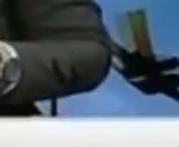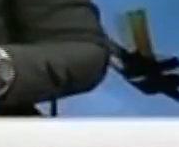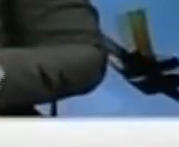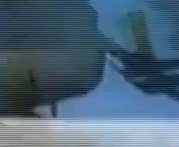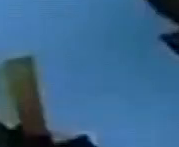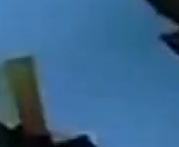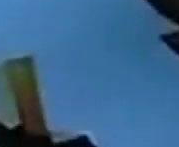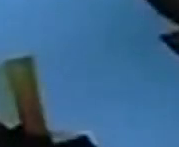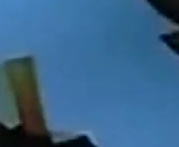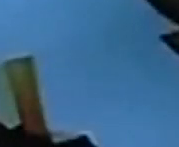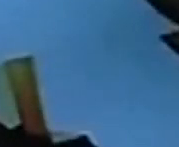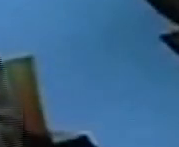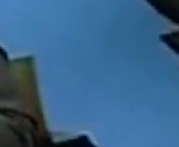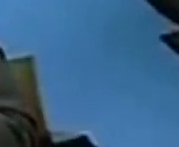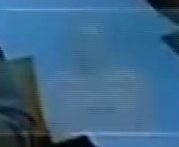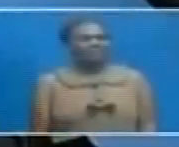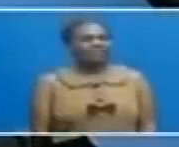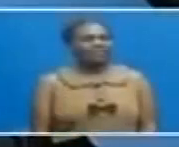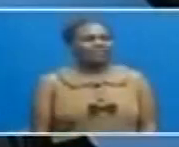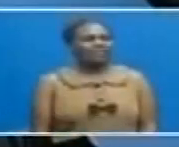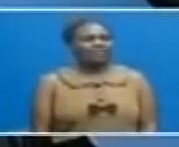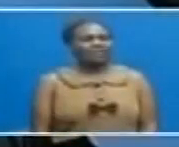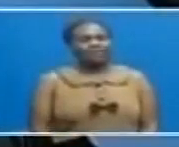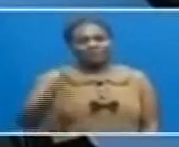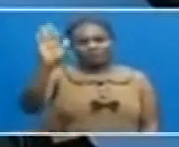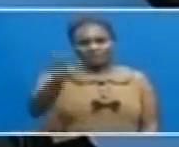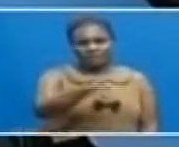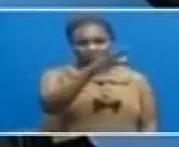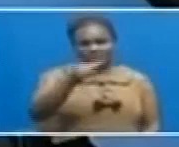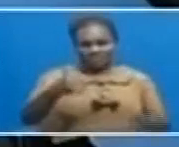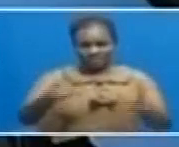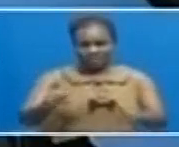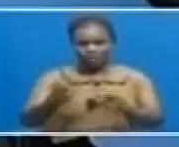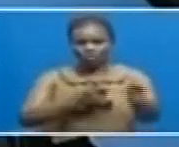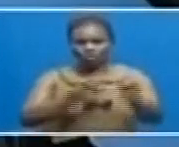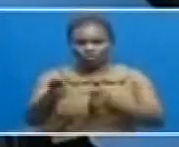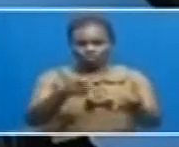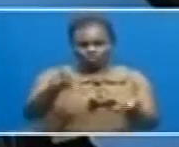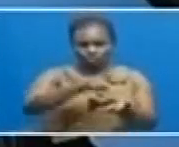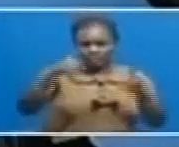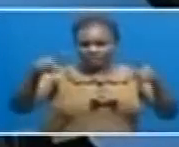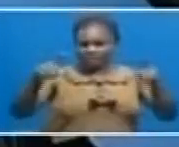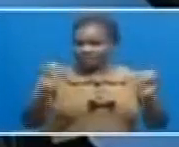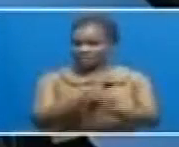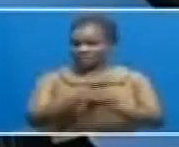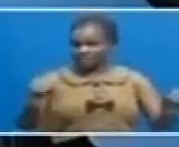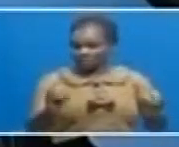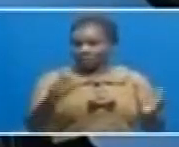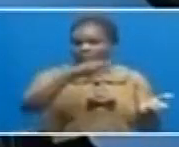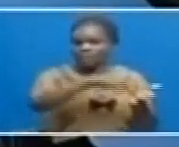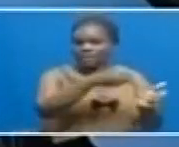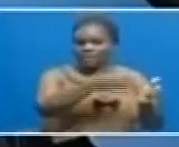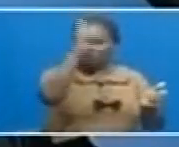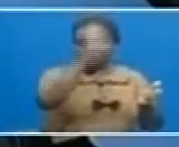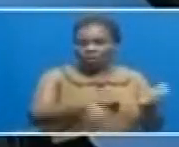Today in business news, we tell you why Parliament's fresh attempts to curb interest rates did not succeed and what this means for